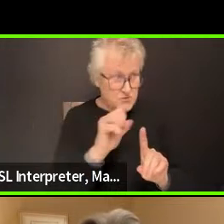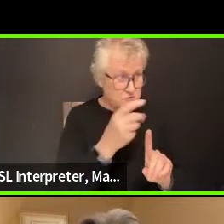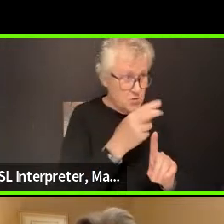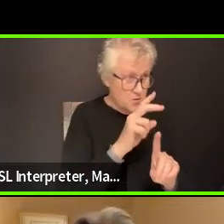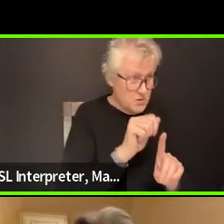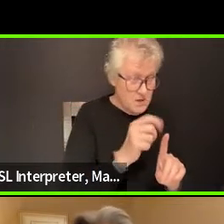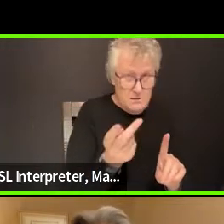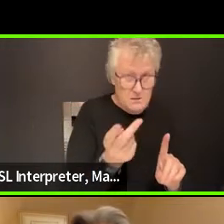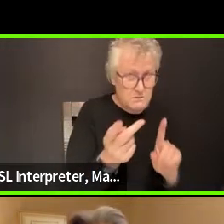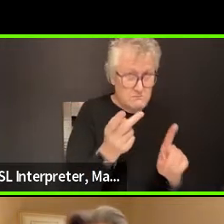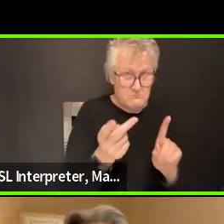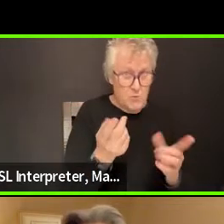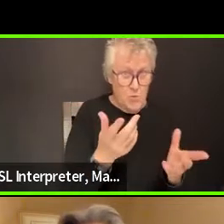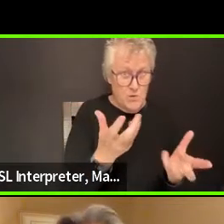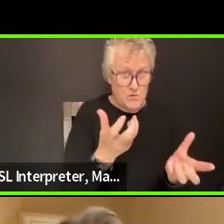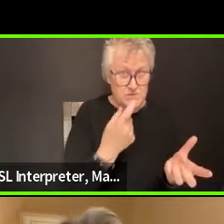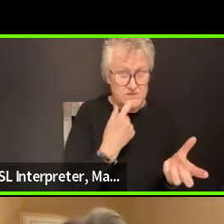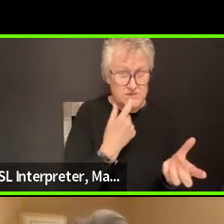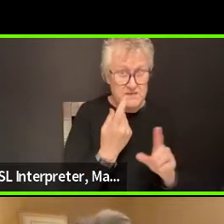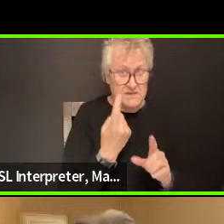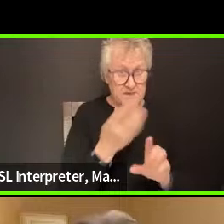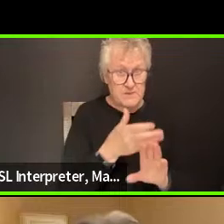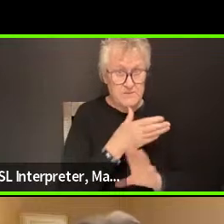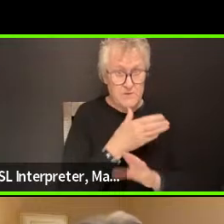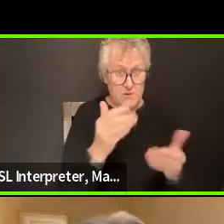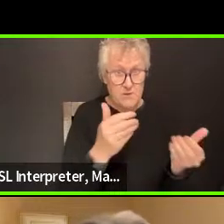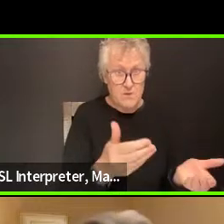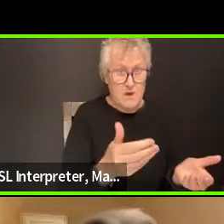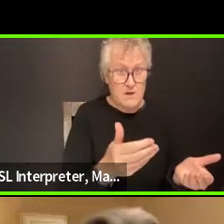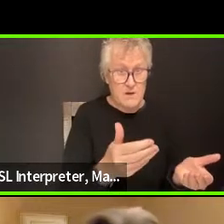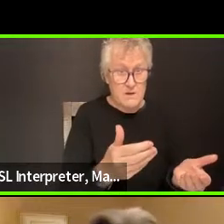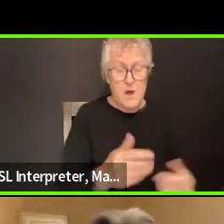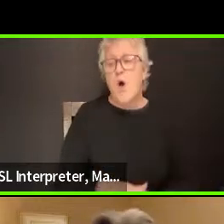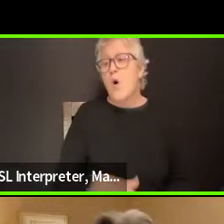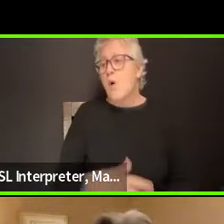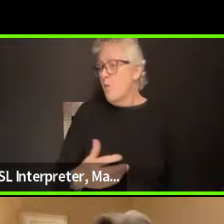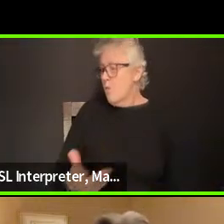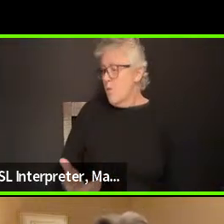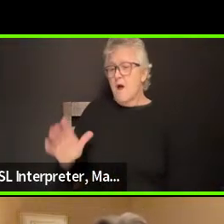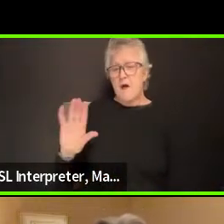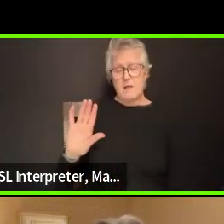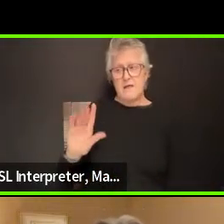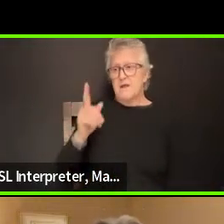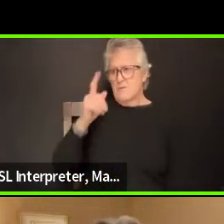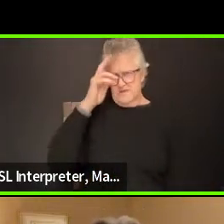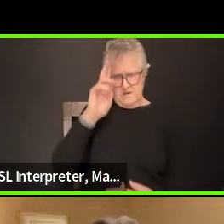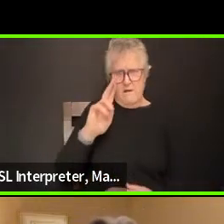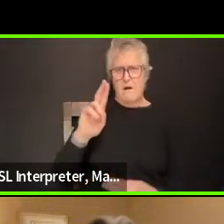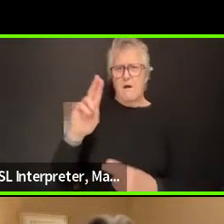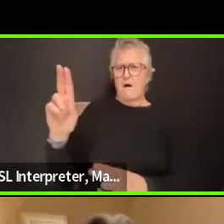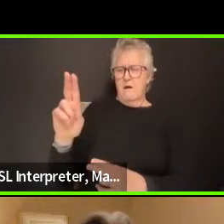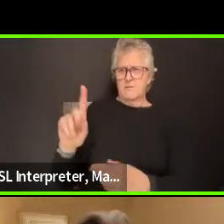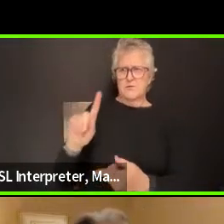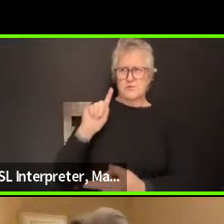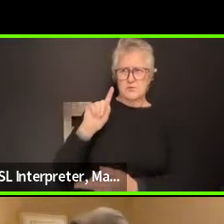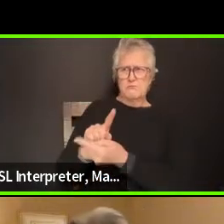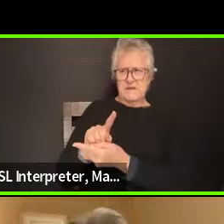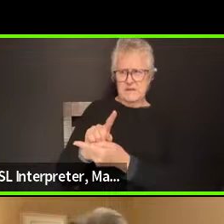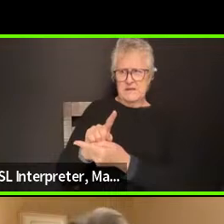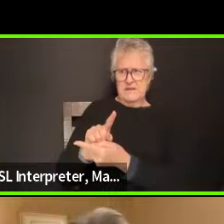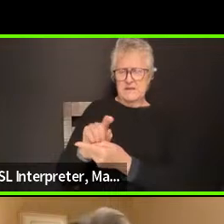move on? Well, it was an honor to meet him and to hear he was